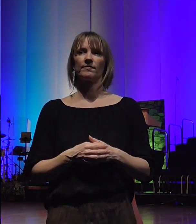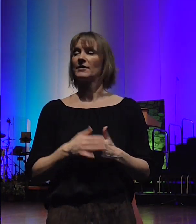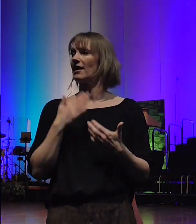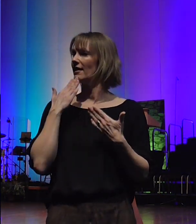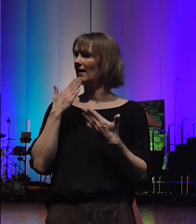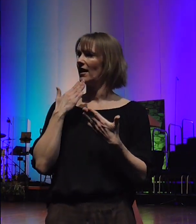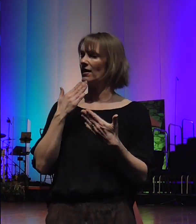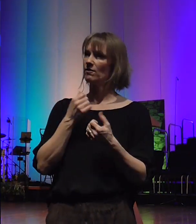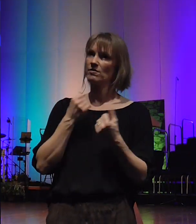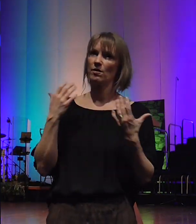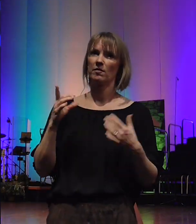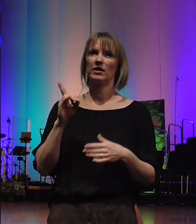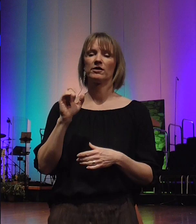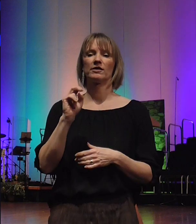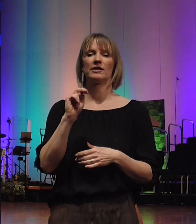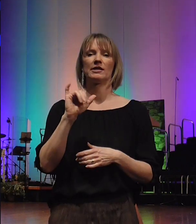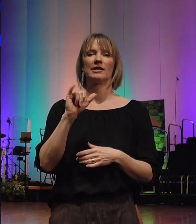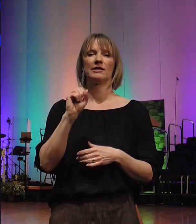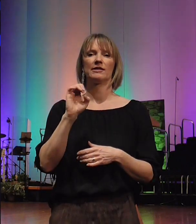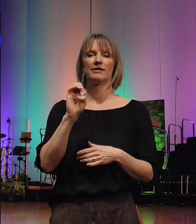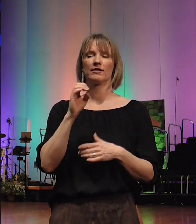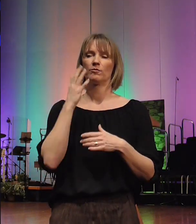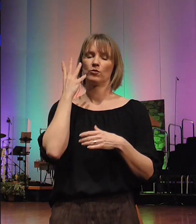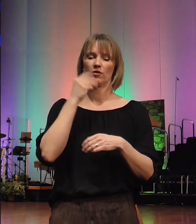Thank you so much, Denise. Beautiful.